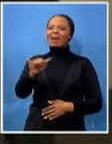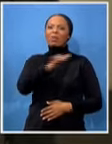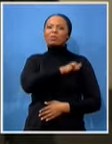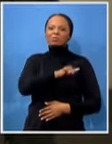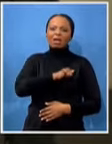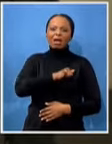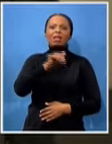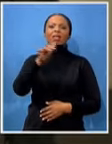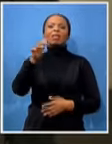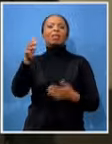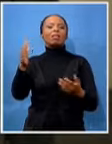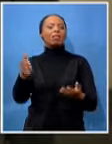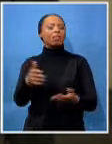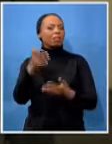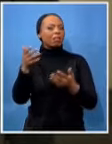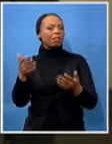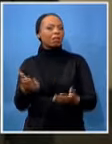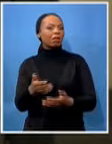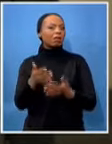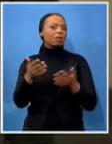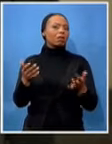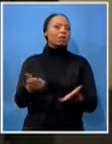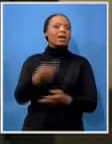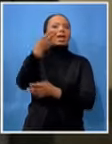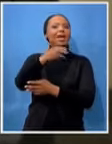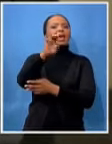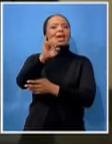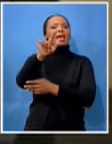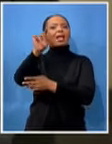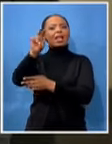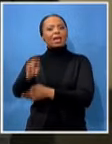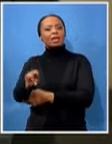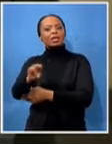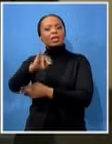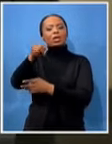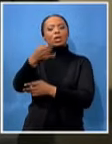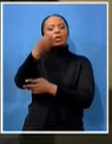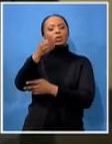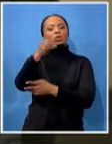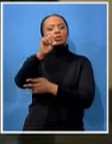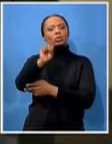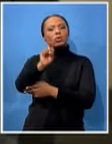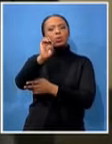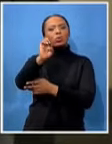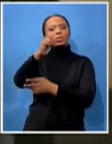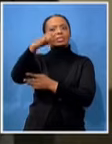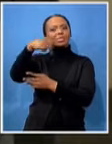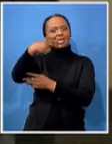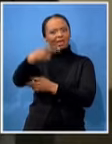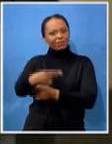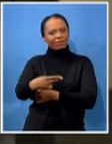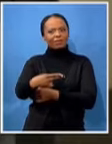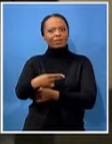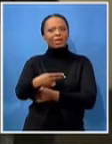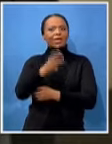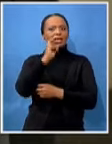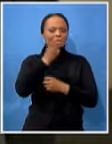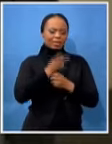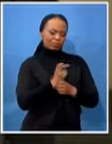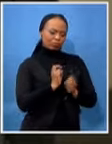Helen Joseph and so on, that pressure can still be absorbed by Bara. With the 10 days,